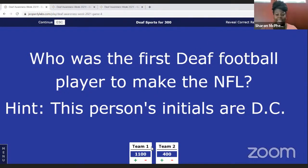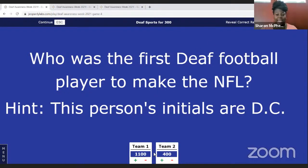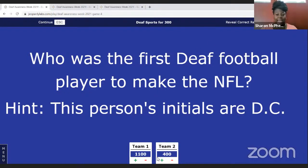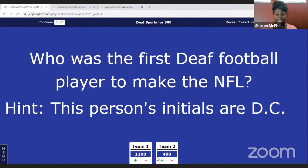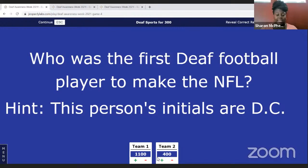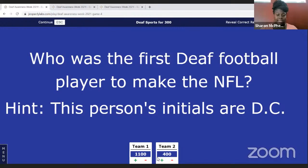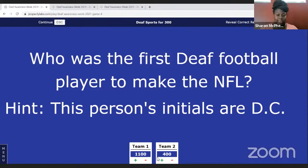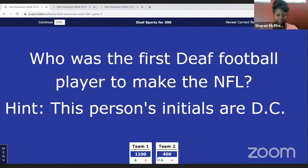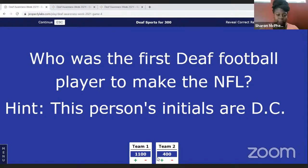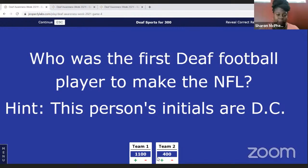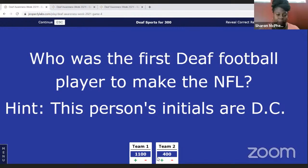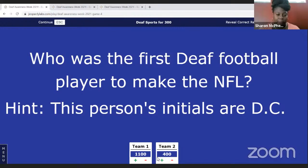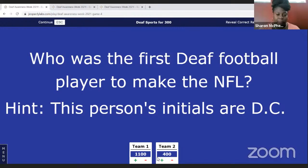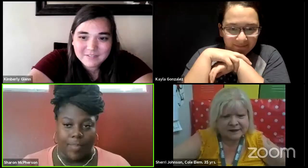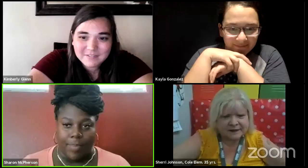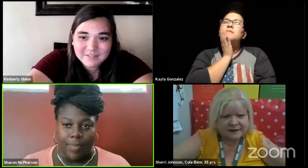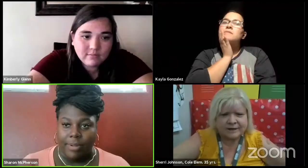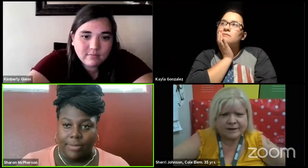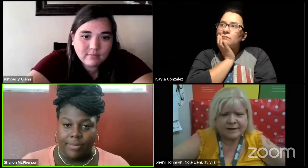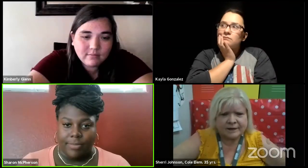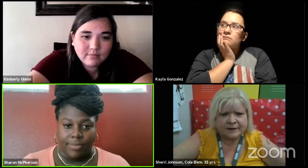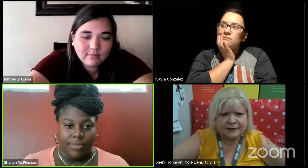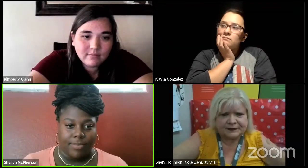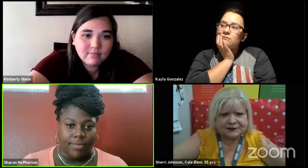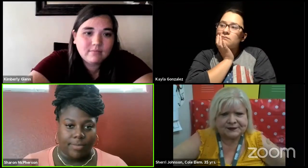are Dhse.